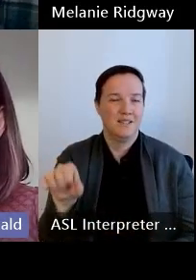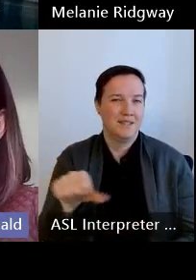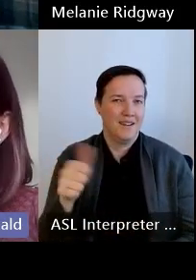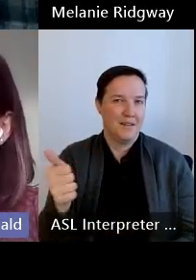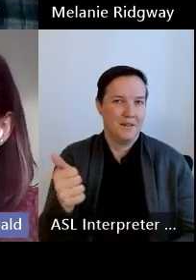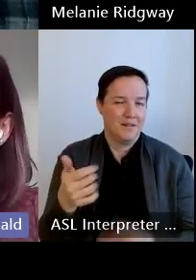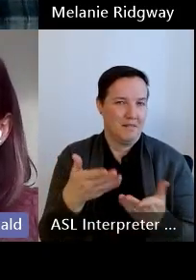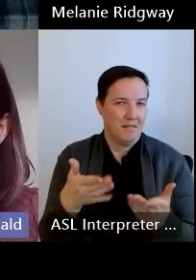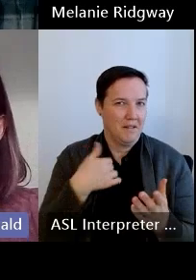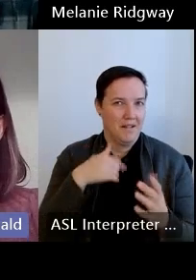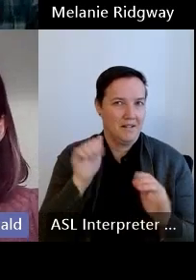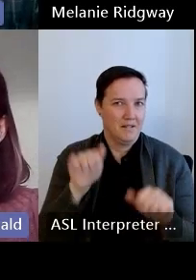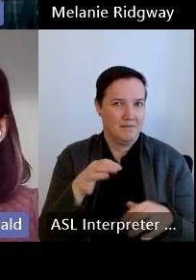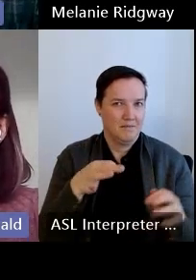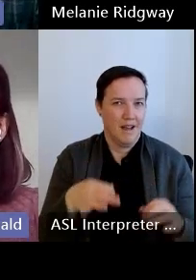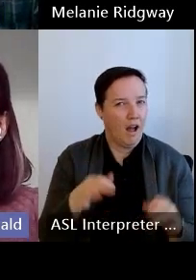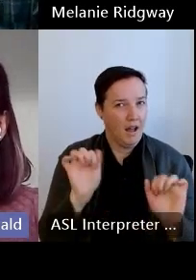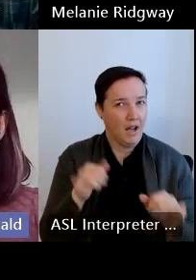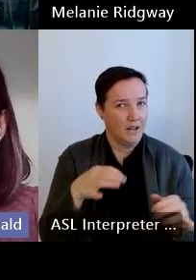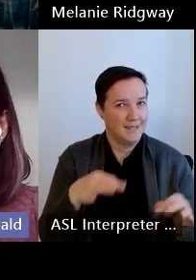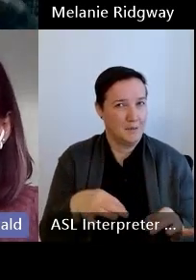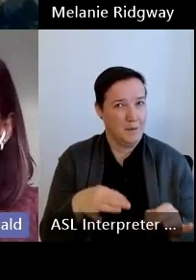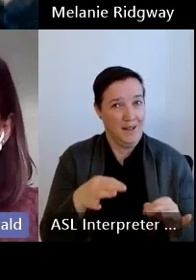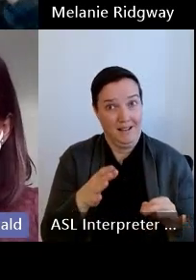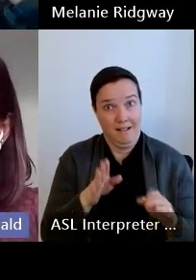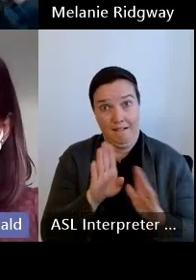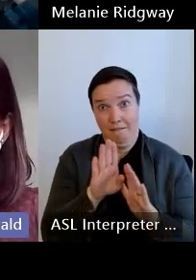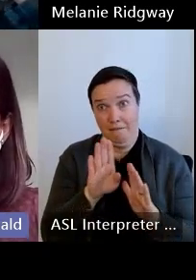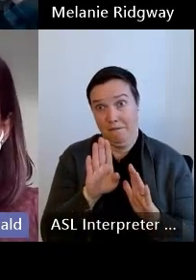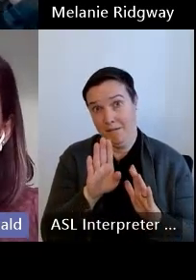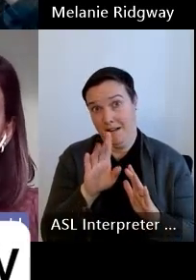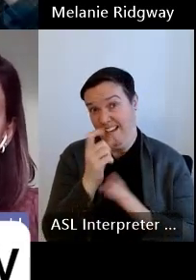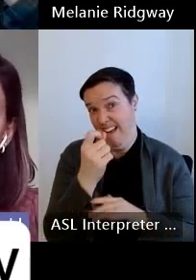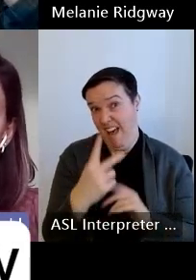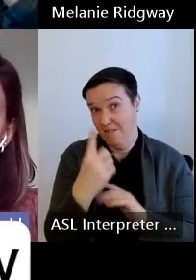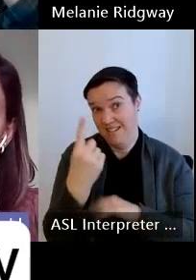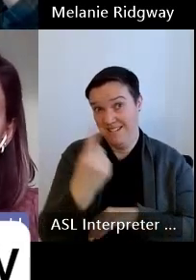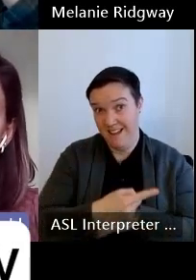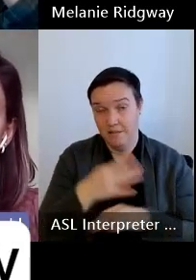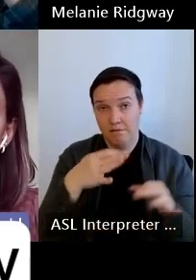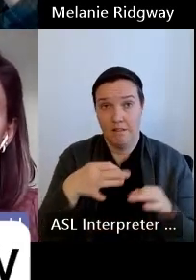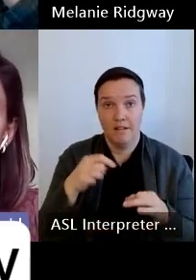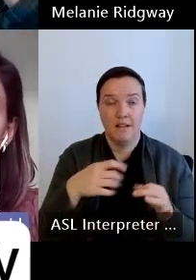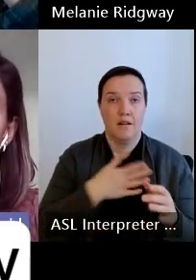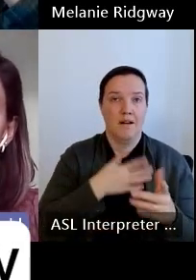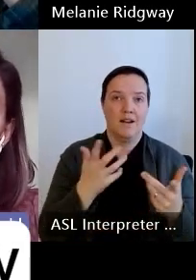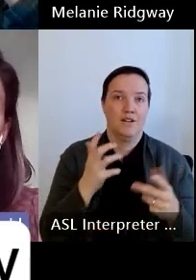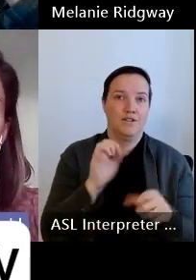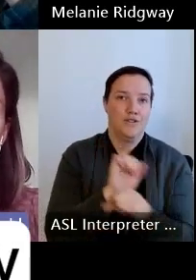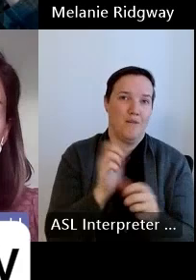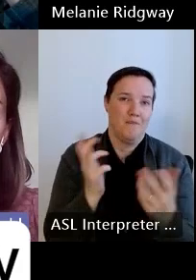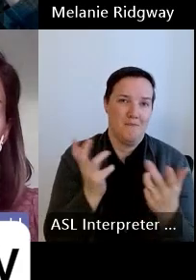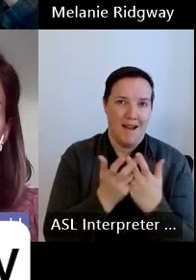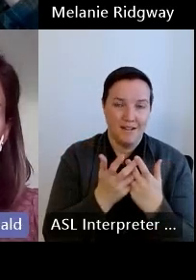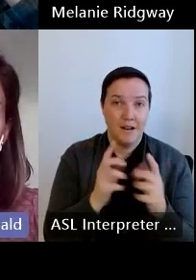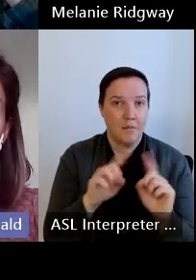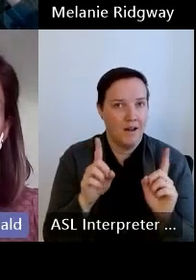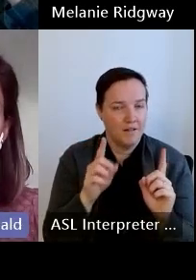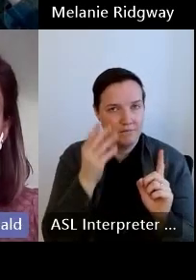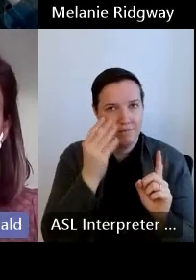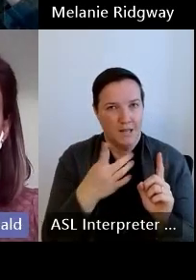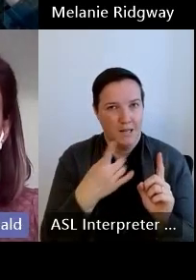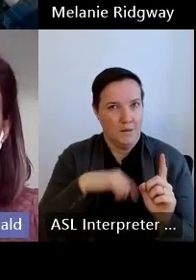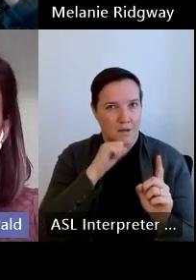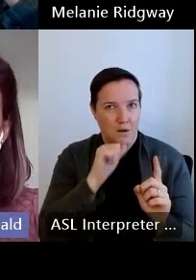probably spend half a day talking about My Job Match, but one of the other unique aspects of My Job Match is that we do not allow